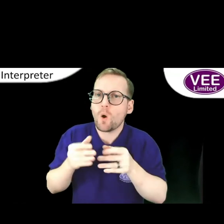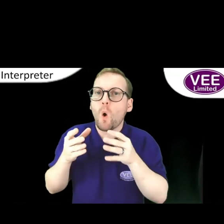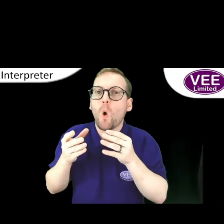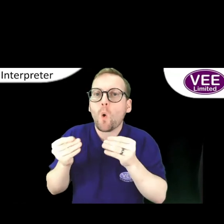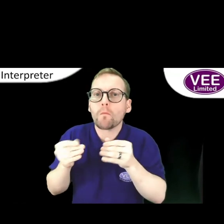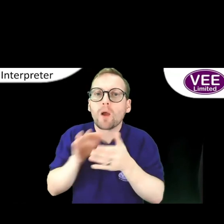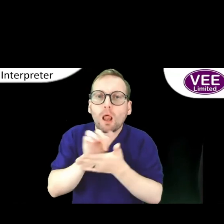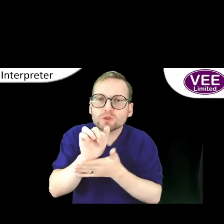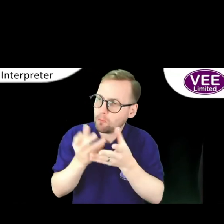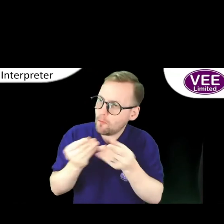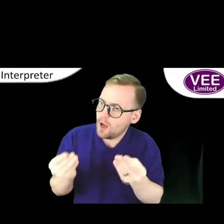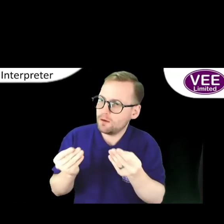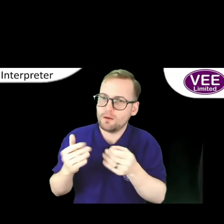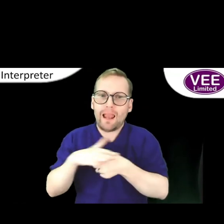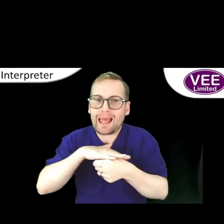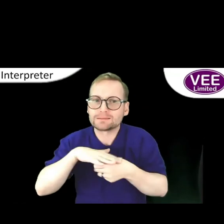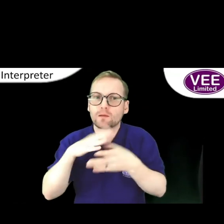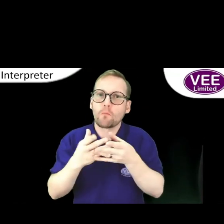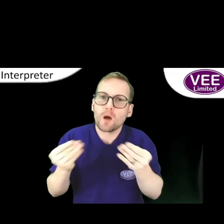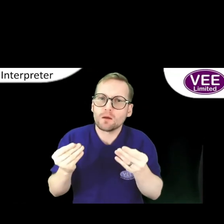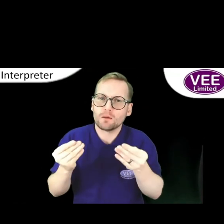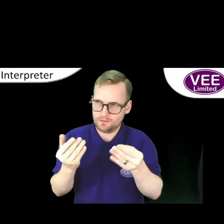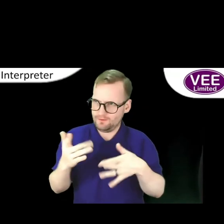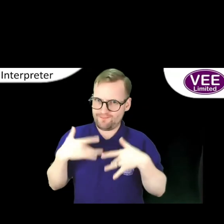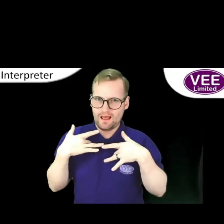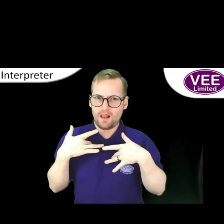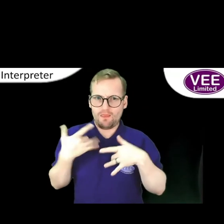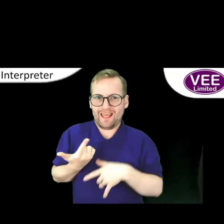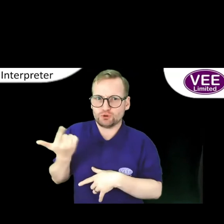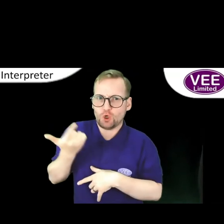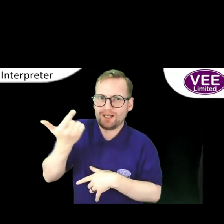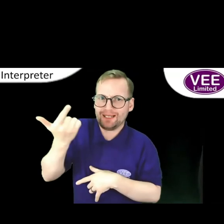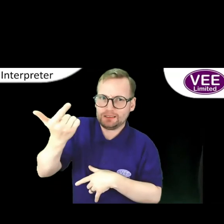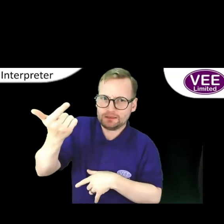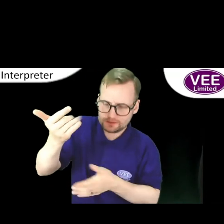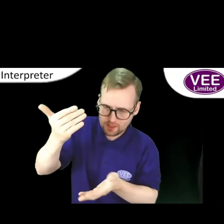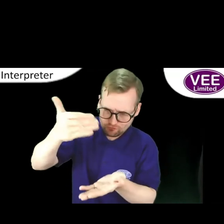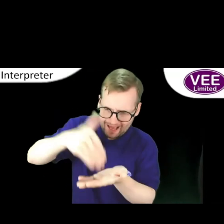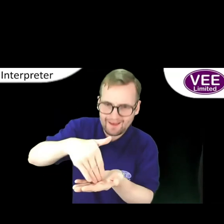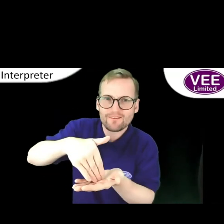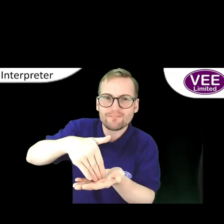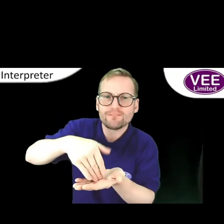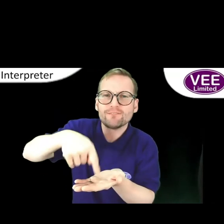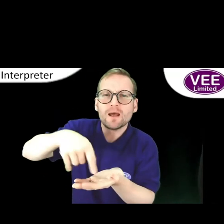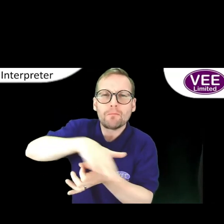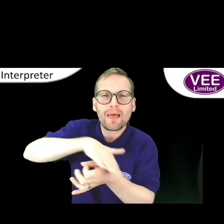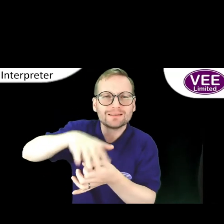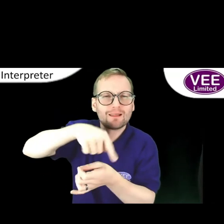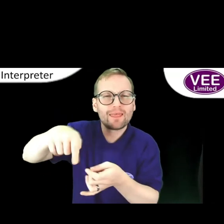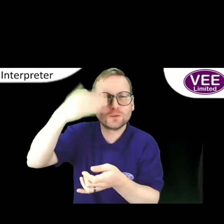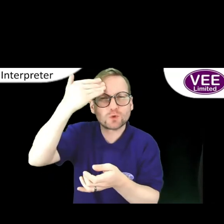love, and the plight of those people ending up in a place they often don't know.